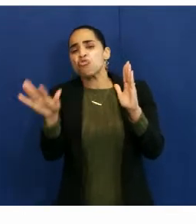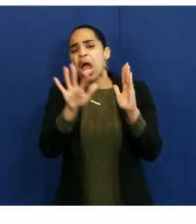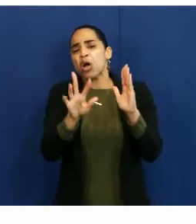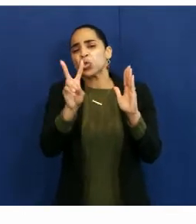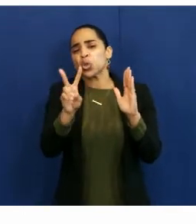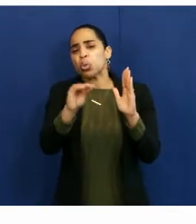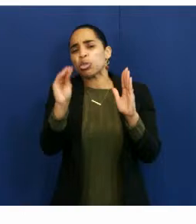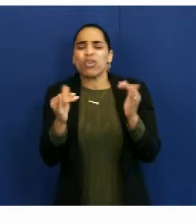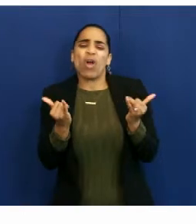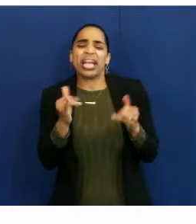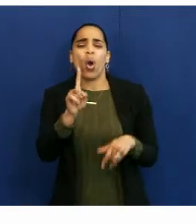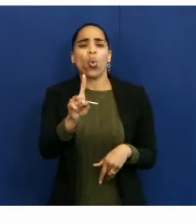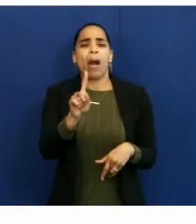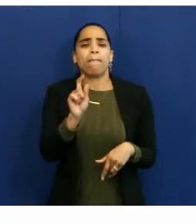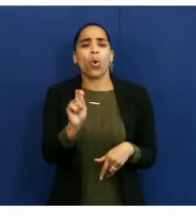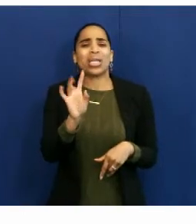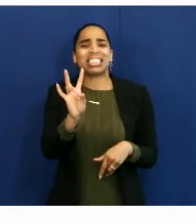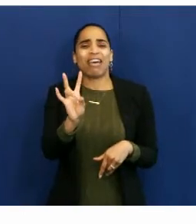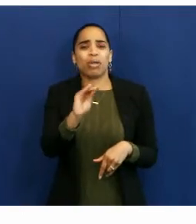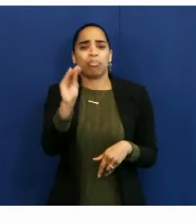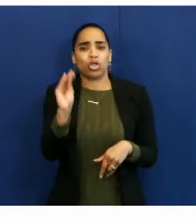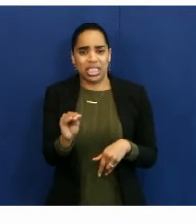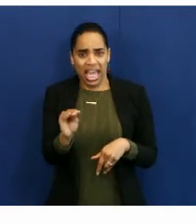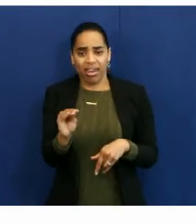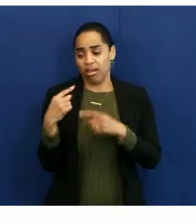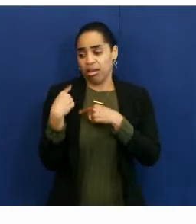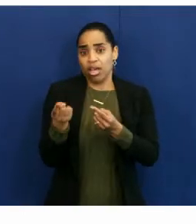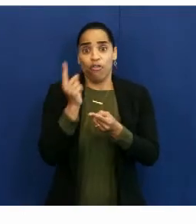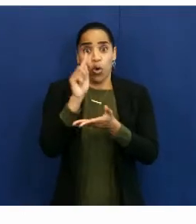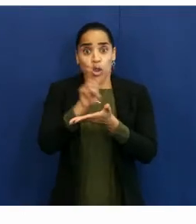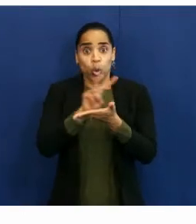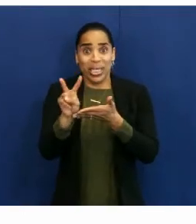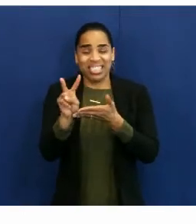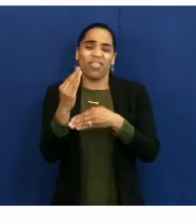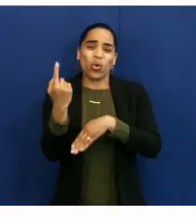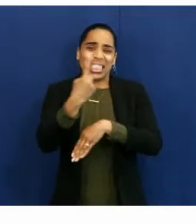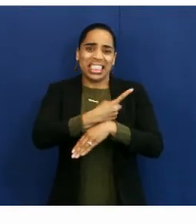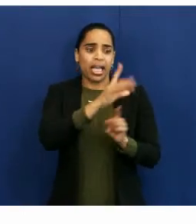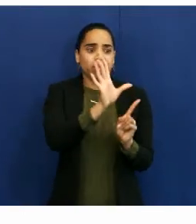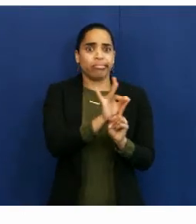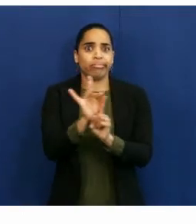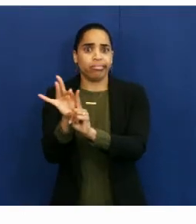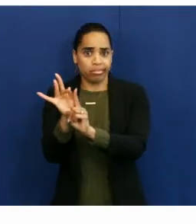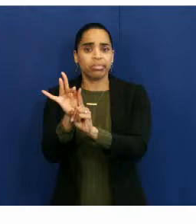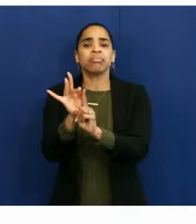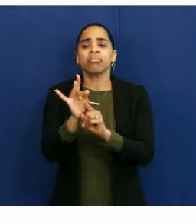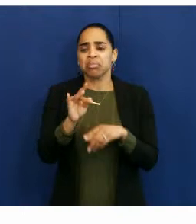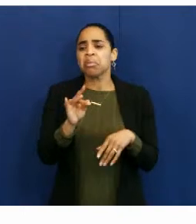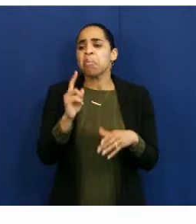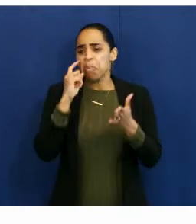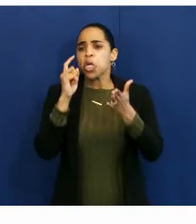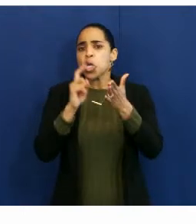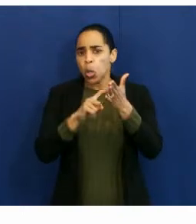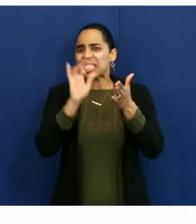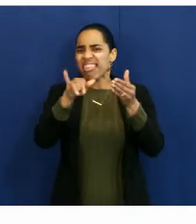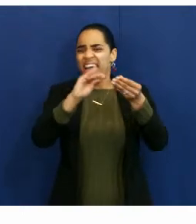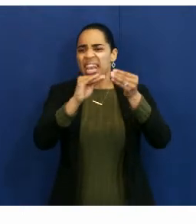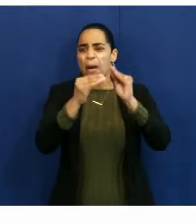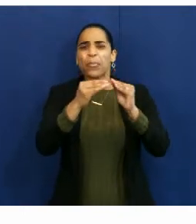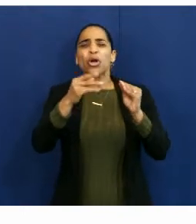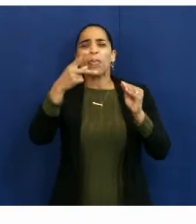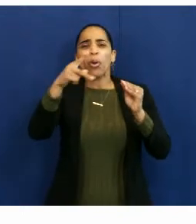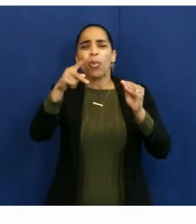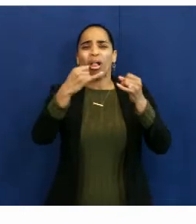at 1.7% now for the 14-day percentage of positive. But again, you can see a general trajectory, and as